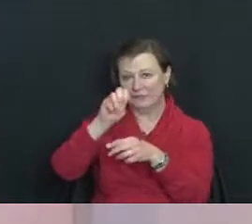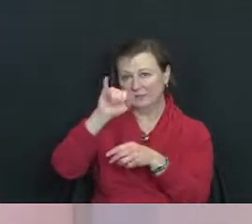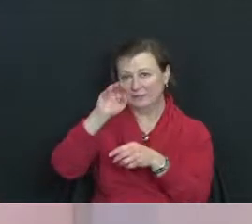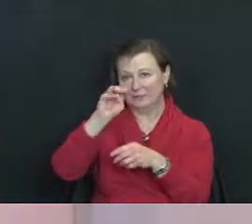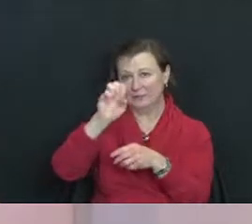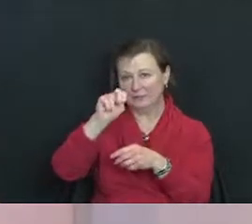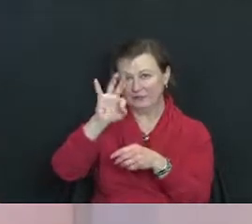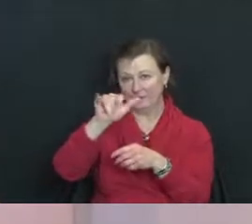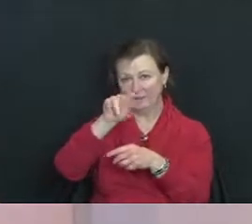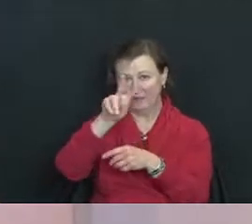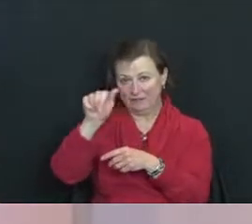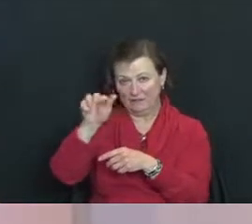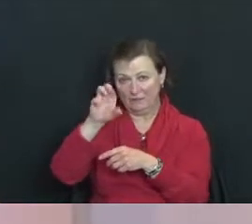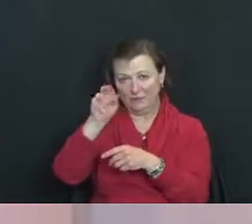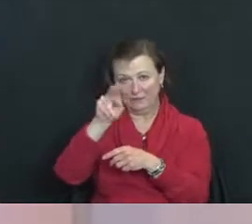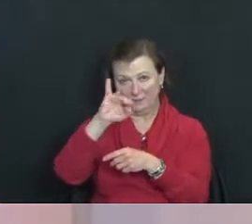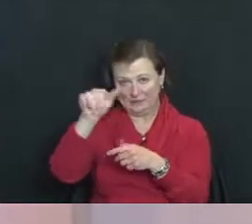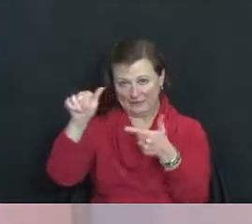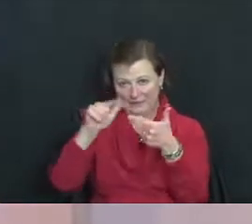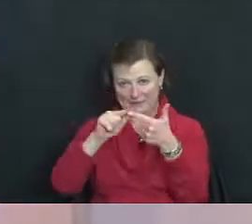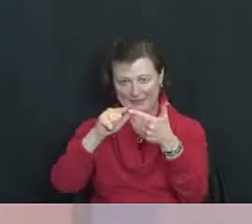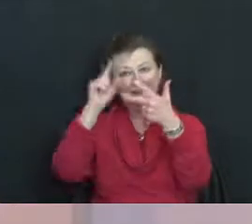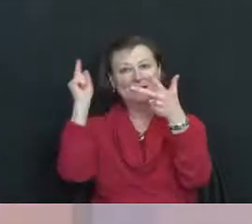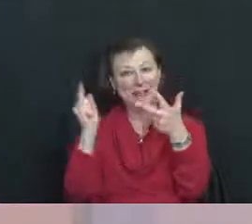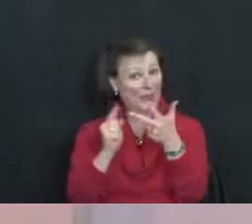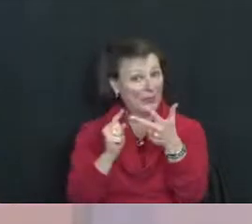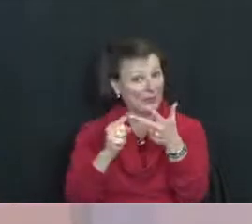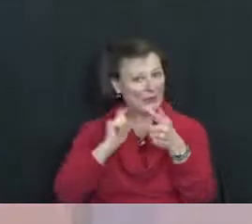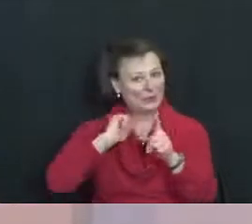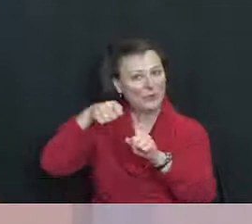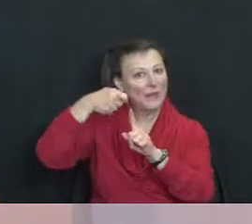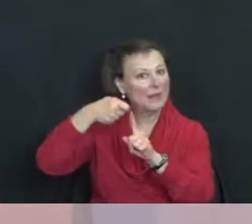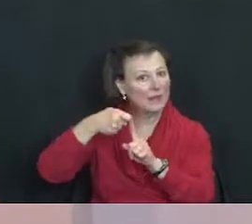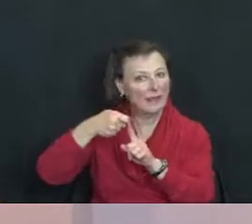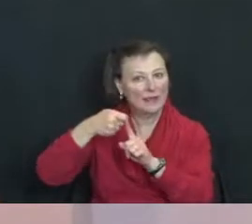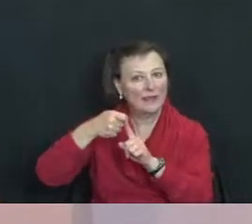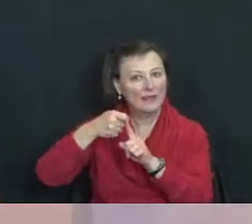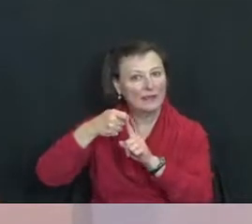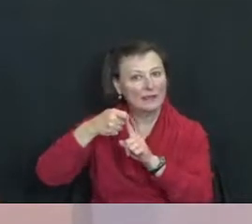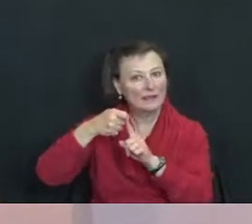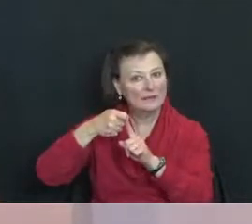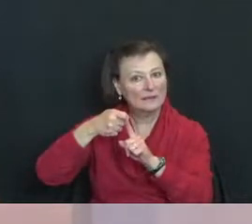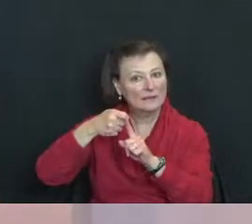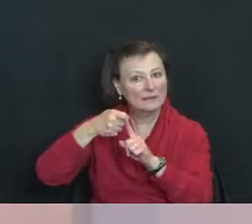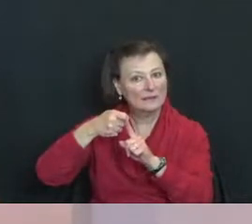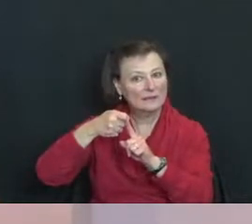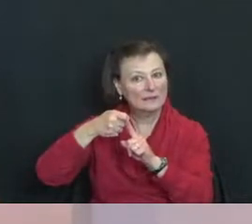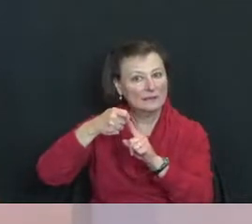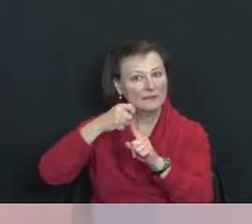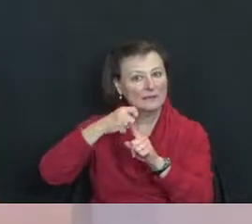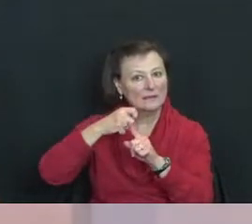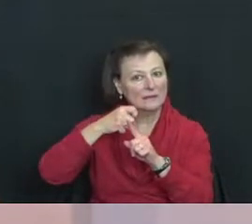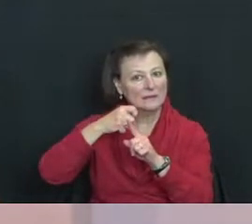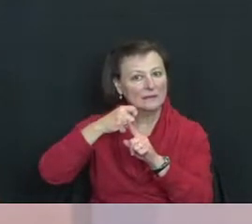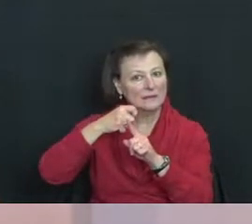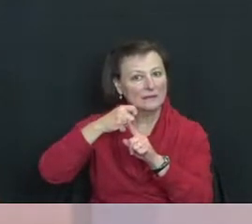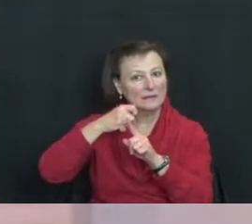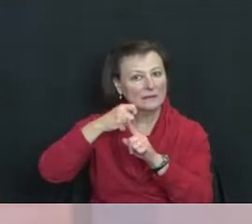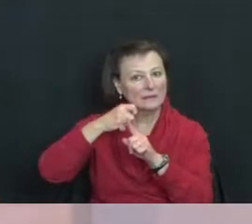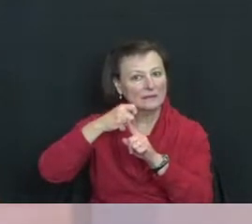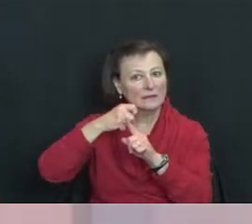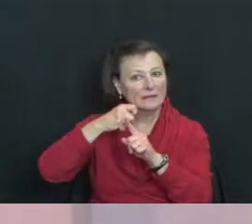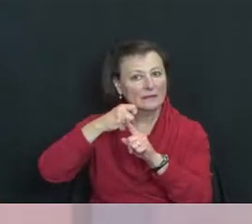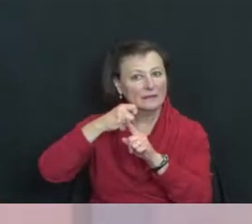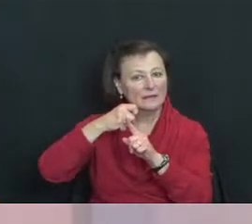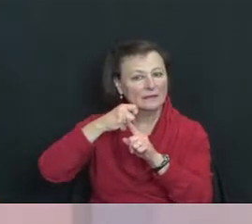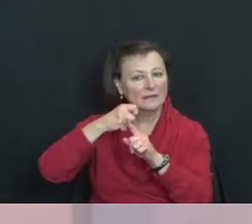Shumafalva, Transylvania, Romania. And the third we light not for our social justice candle yet, but we will later. But